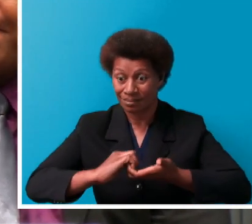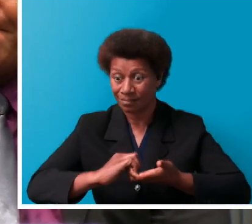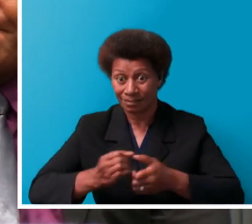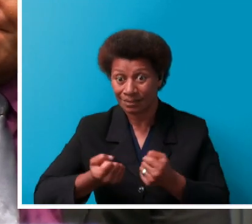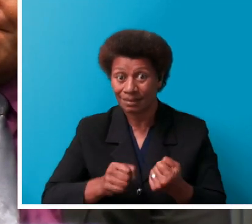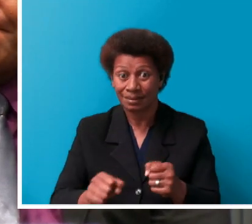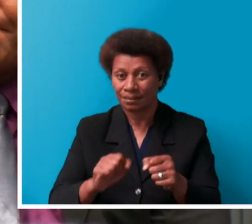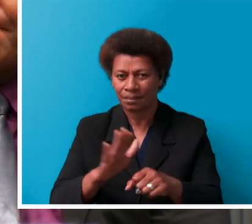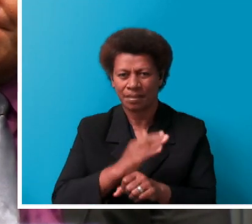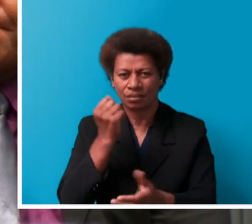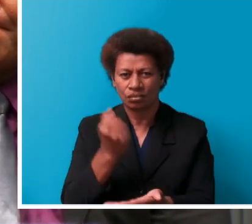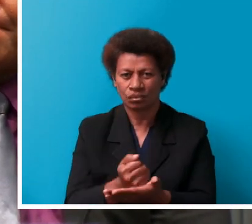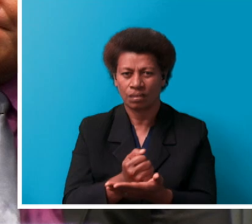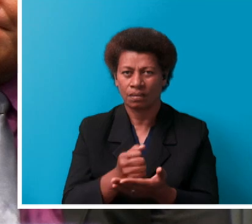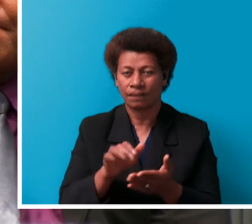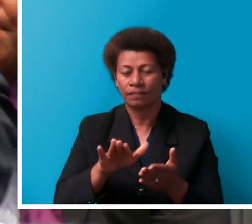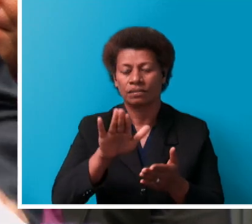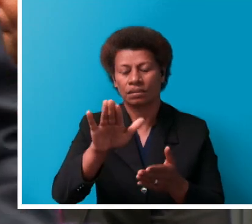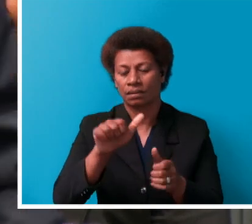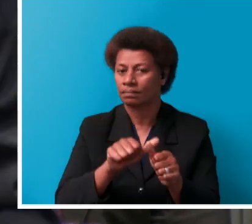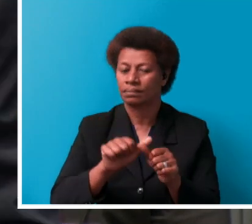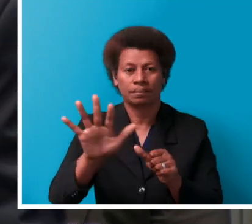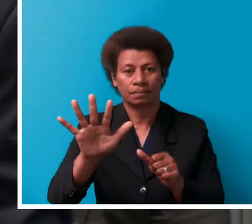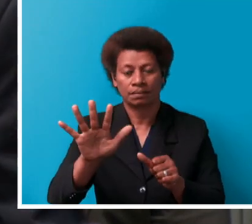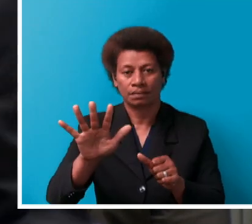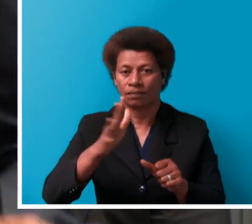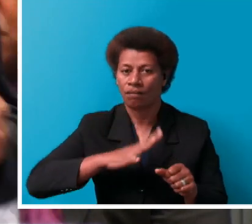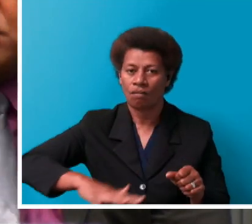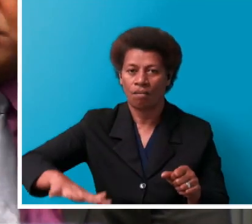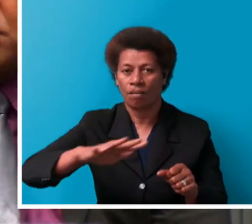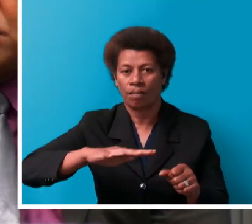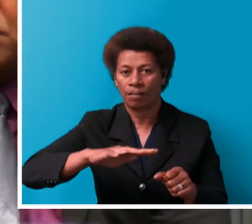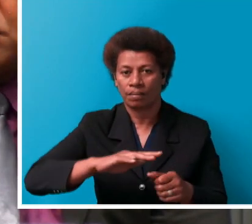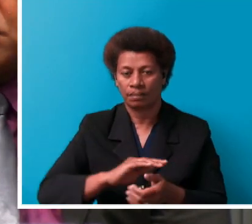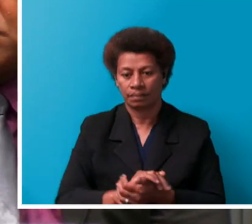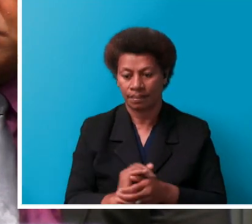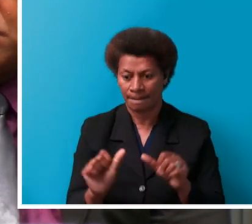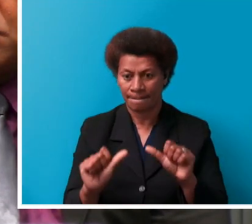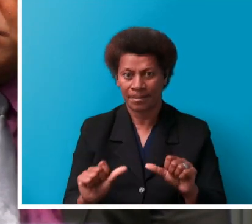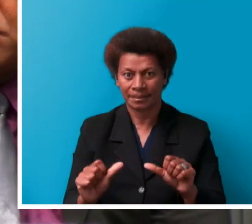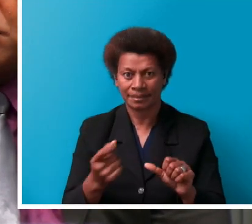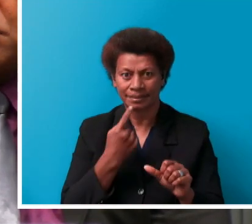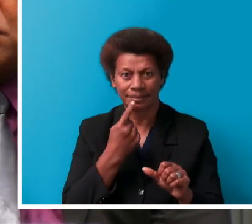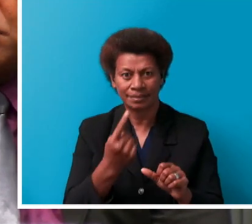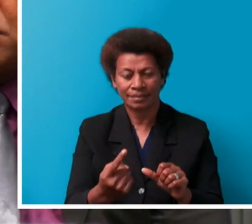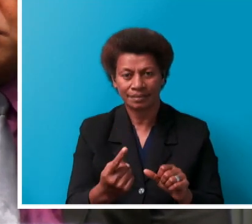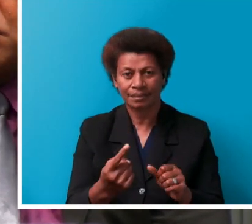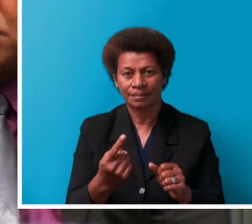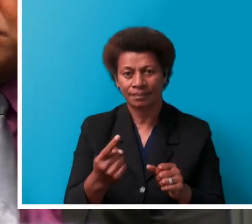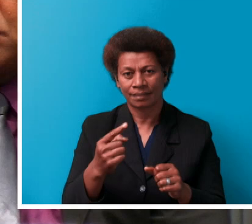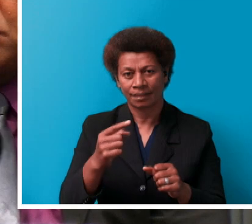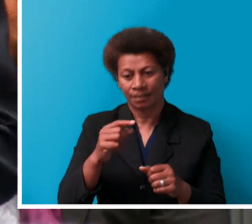will ensure prosperity for all. His Excellency spoke about about our shared duty to build a